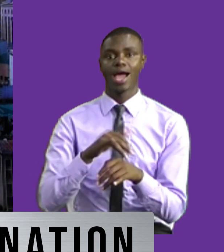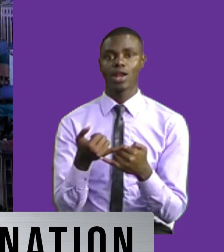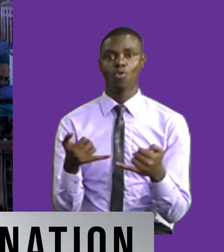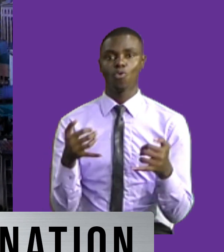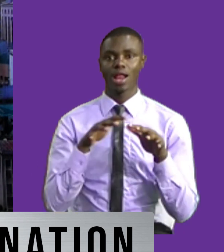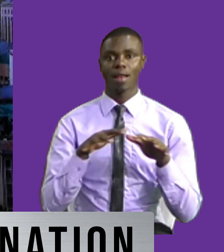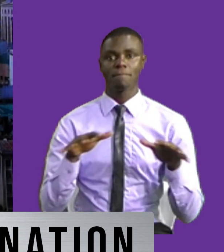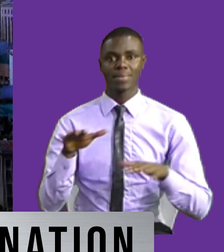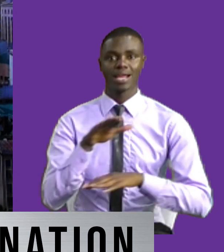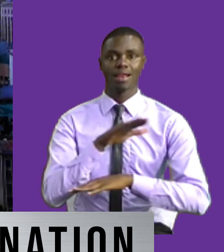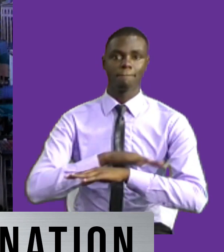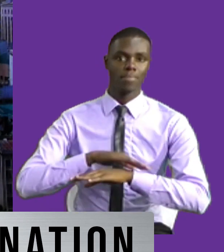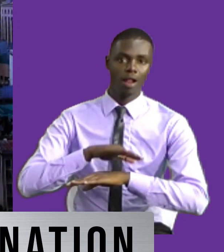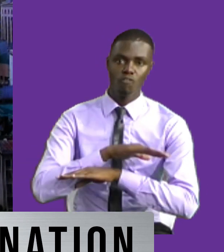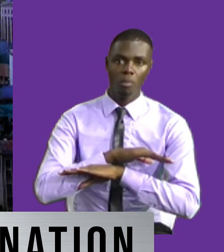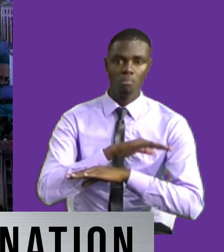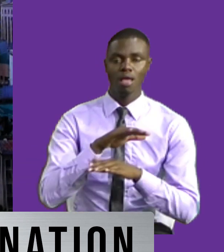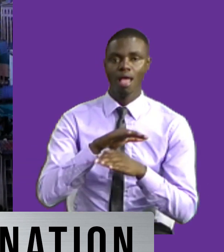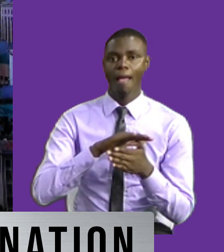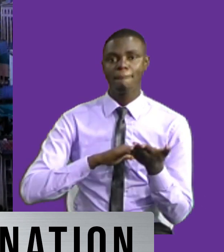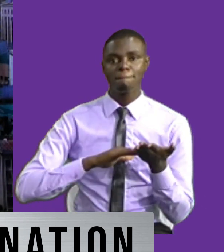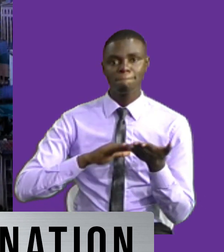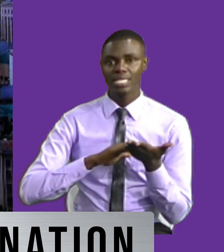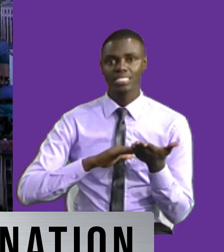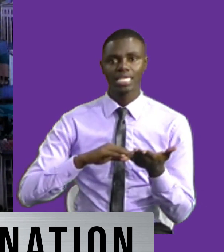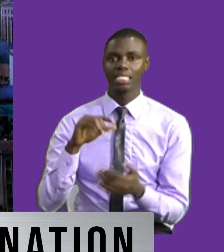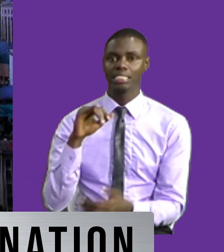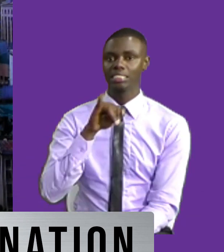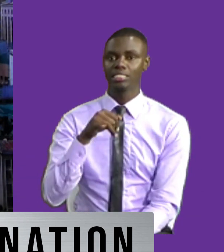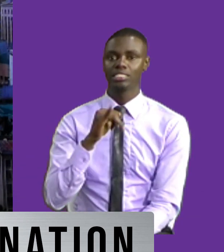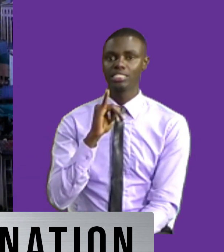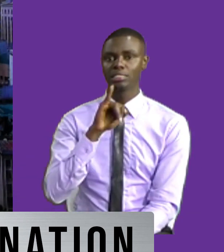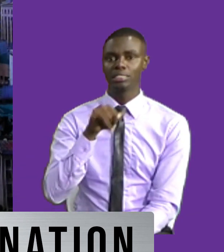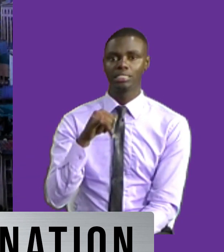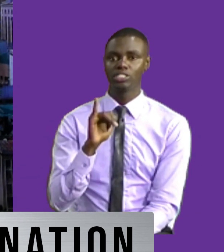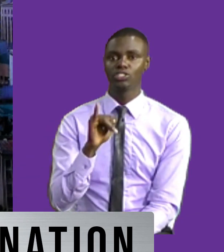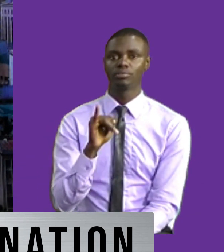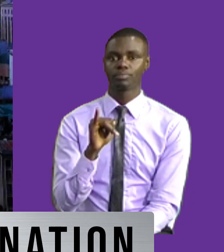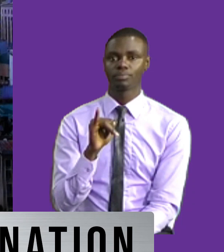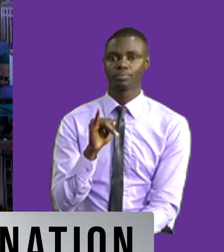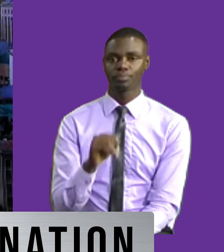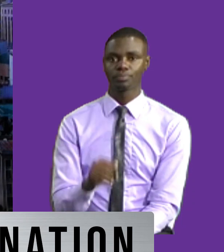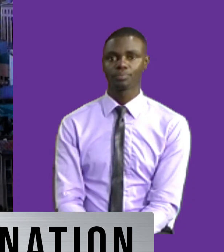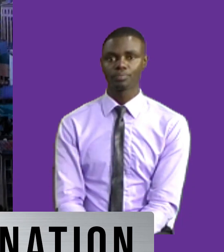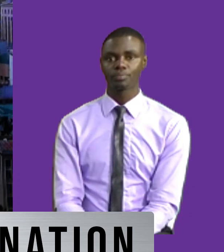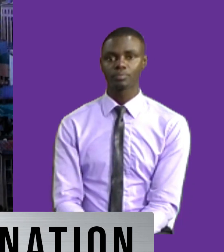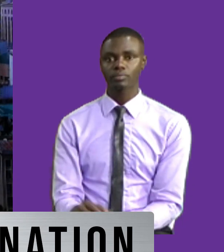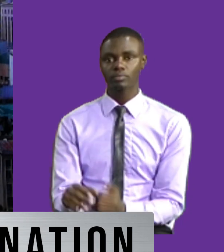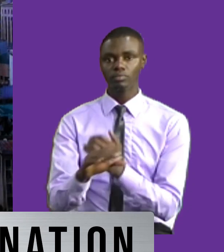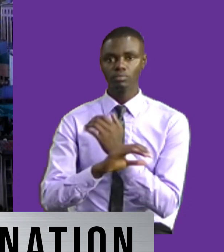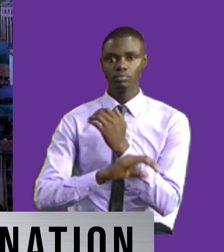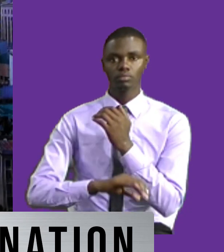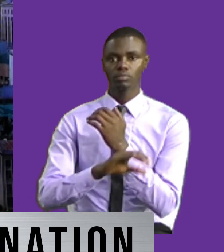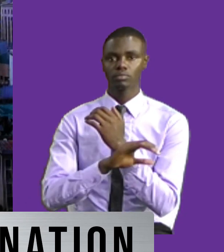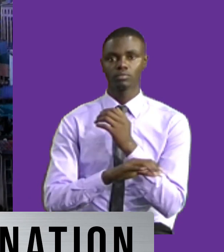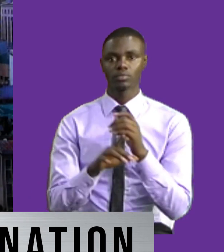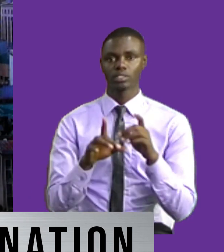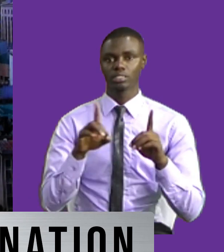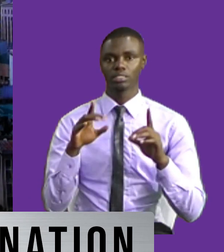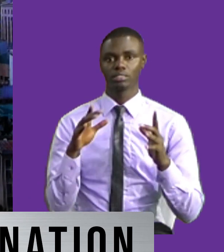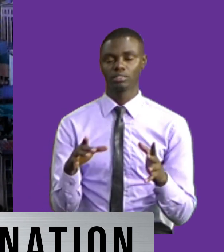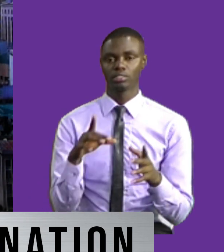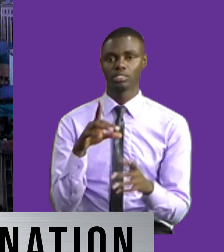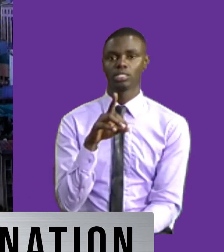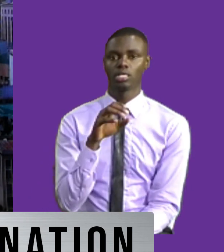marketing platforms. Yes. That was basically Gigi. And the country director, Mr.